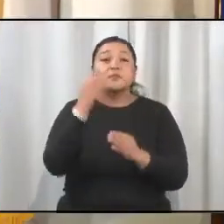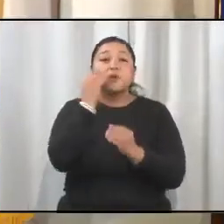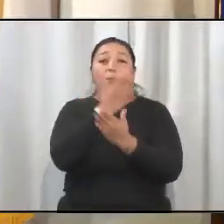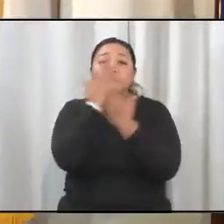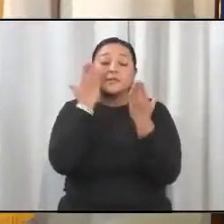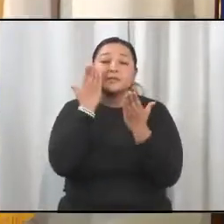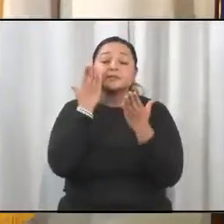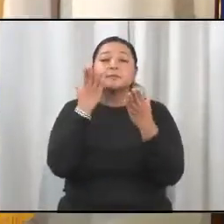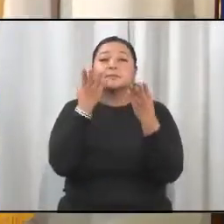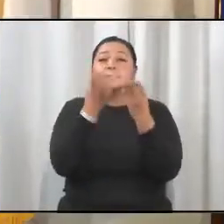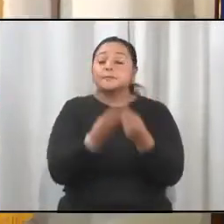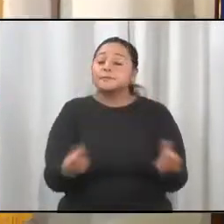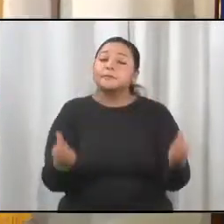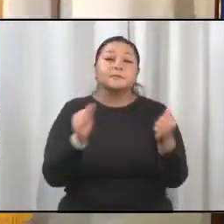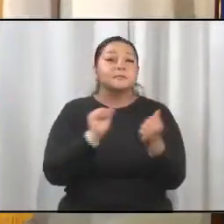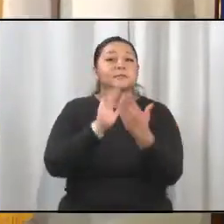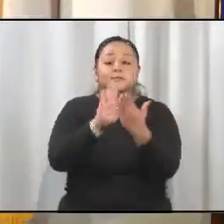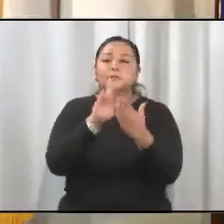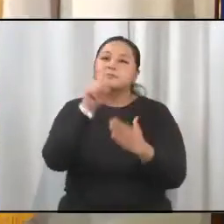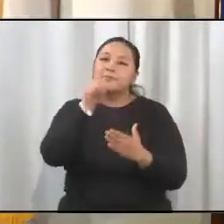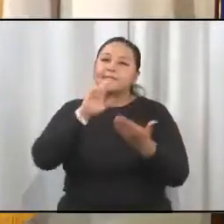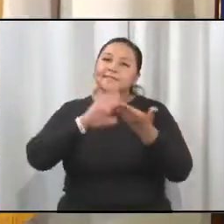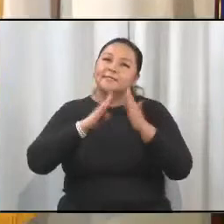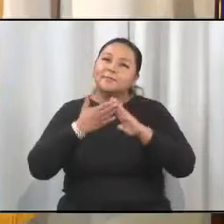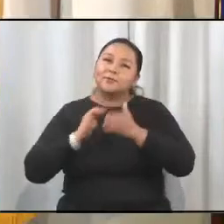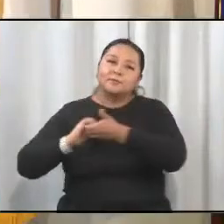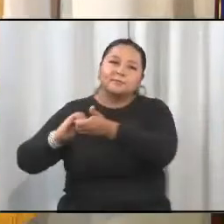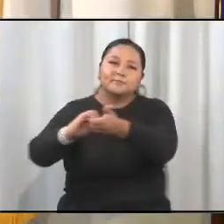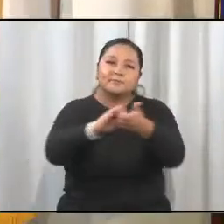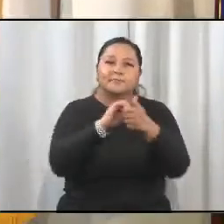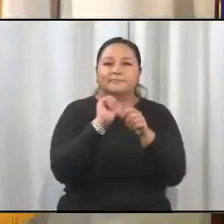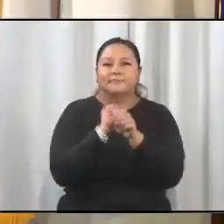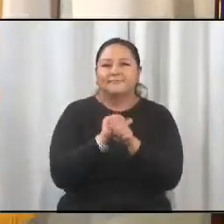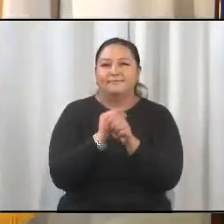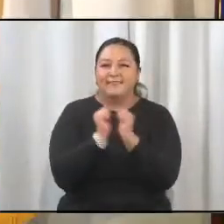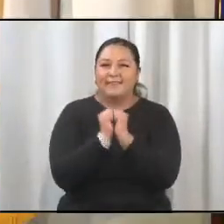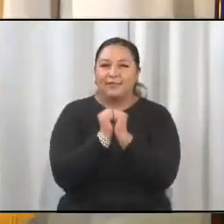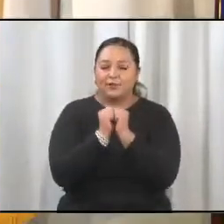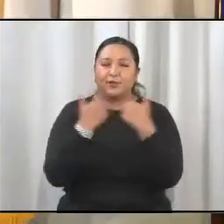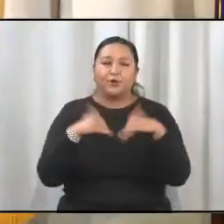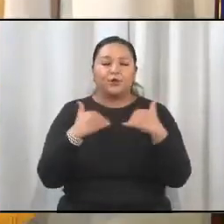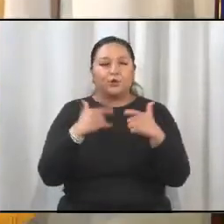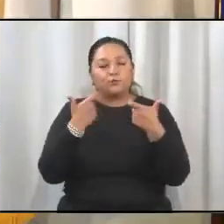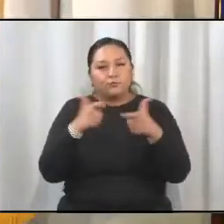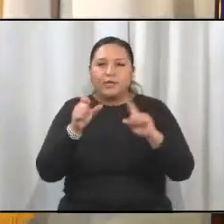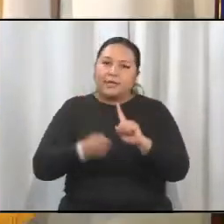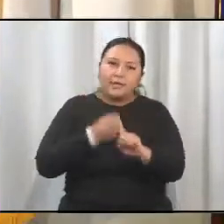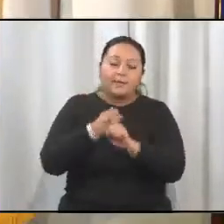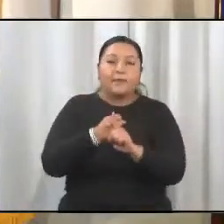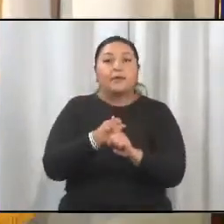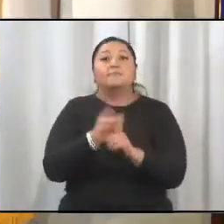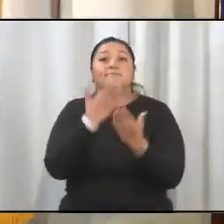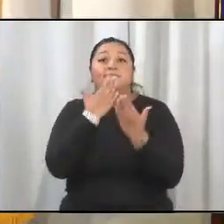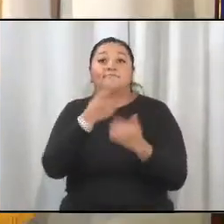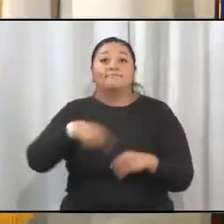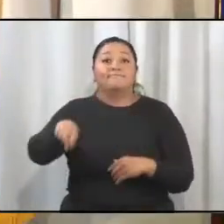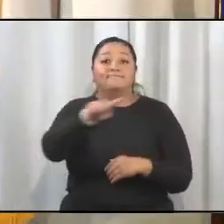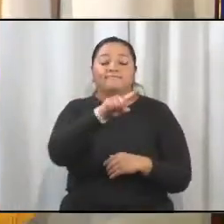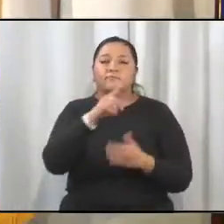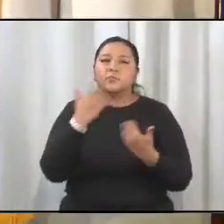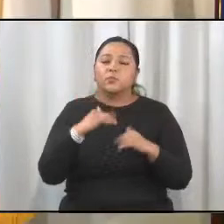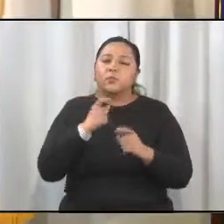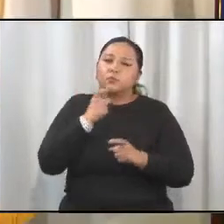small acts by many are work together to make a huge impact. So thank you all for your generous contributions that we